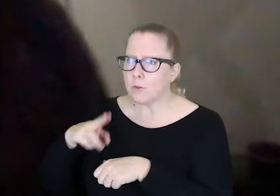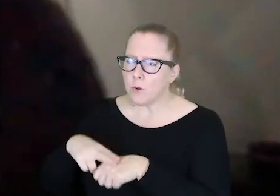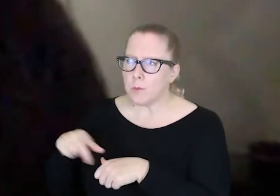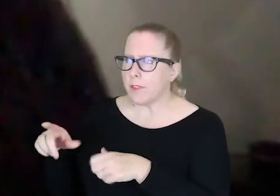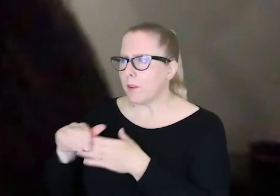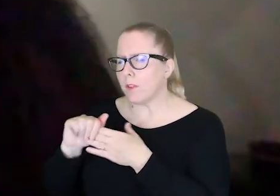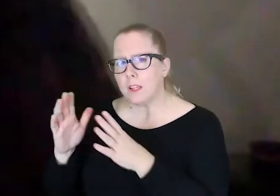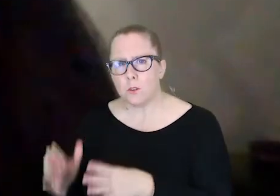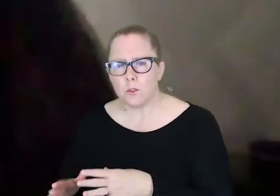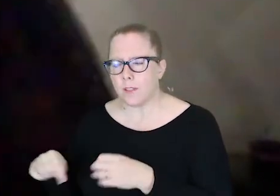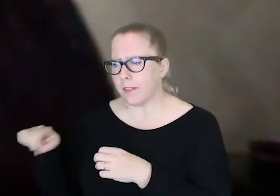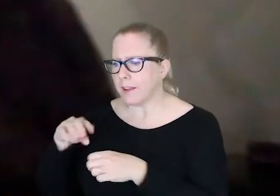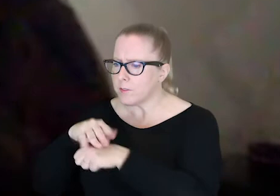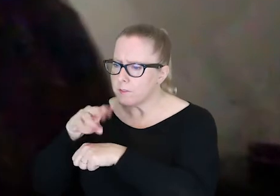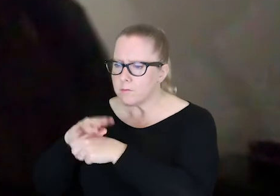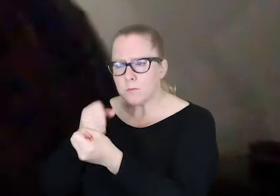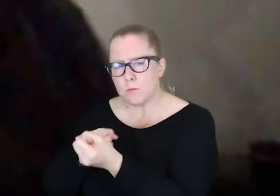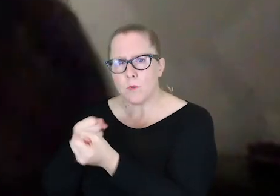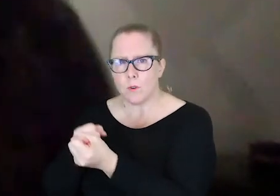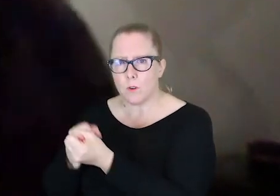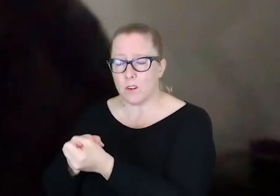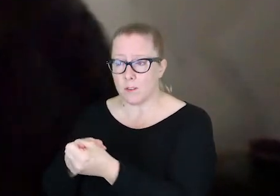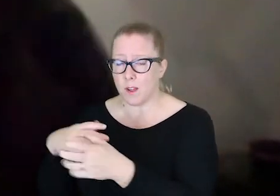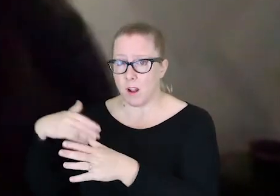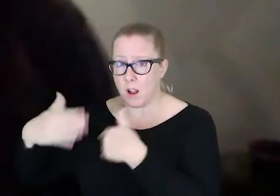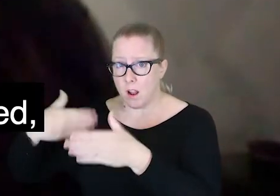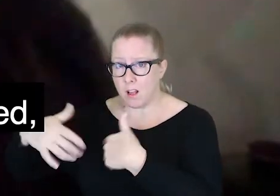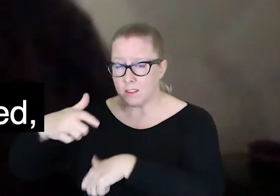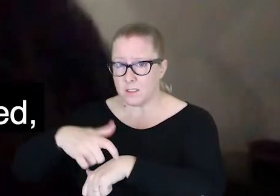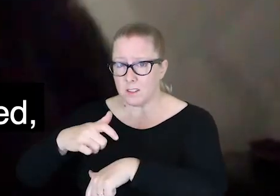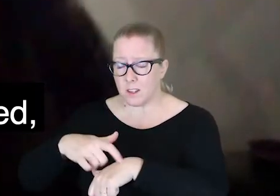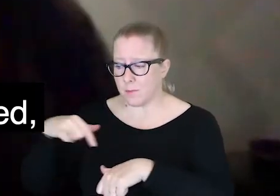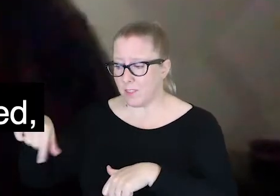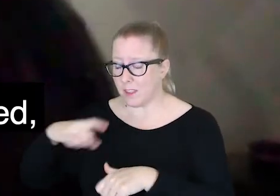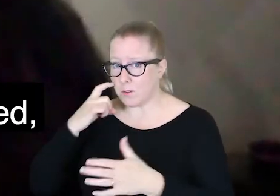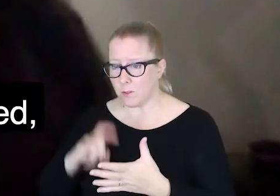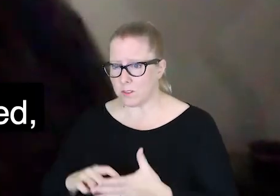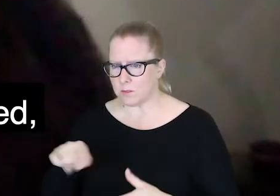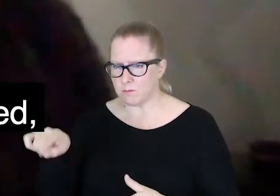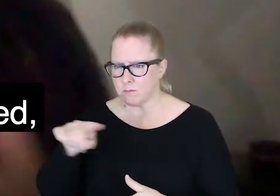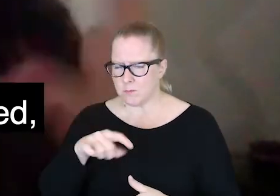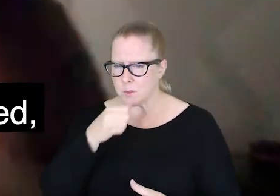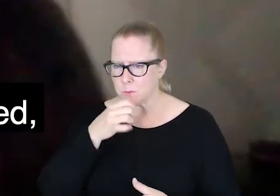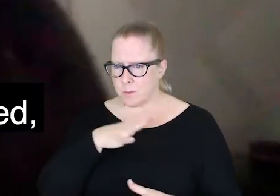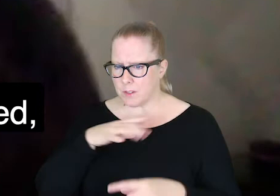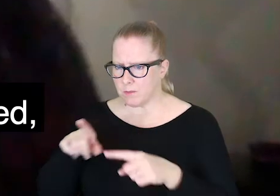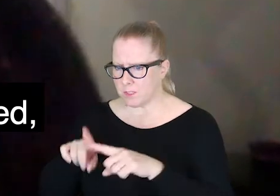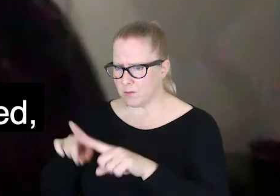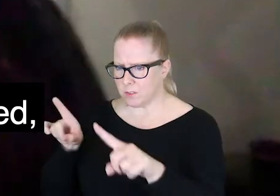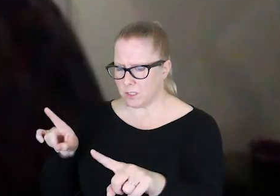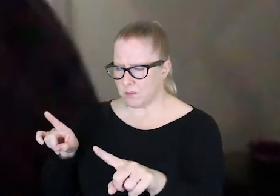with disabilities initially they were the mentors and they were supporting, but then at some point when